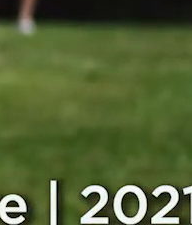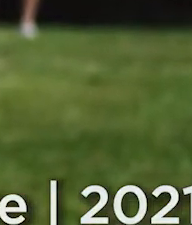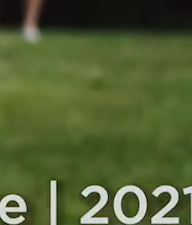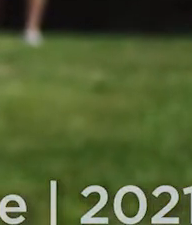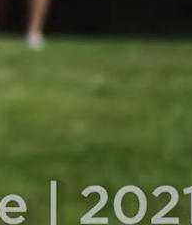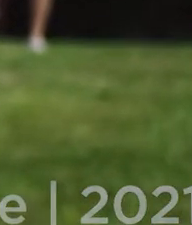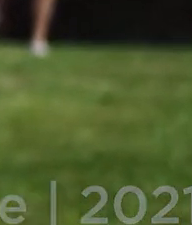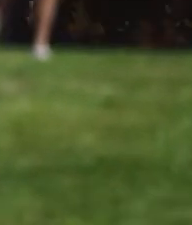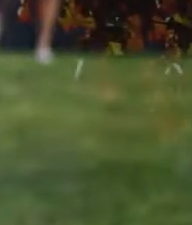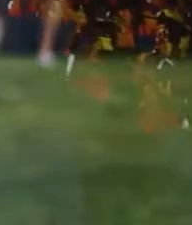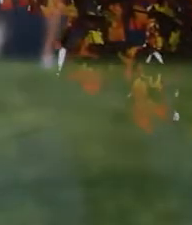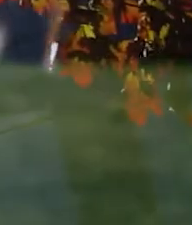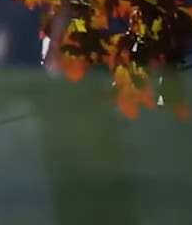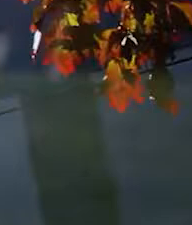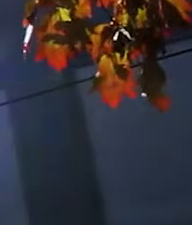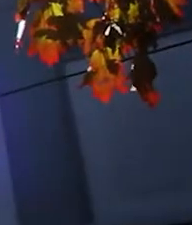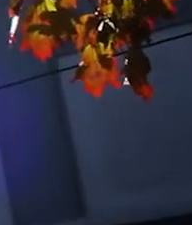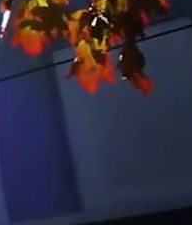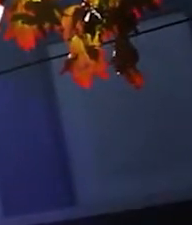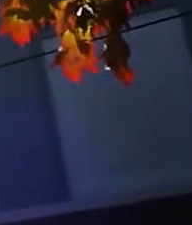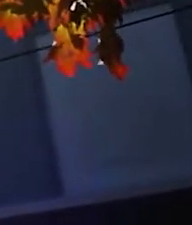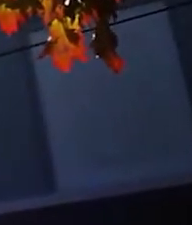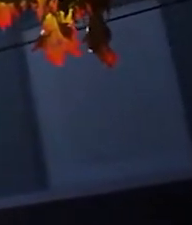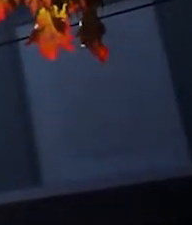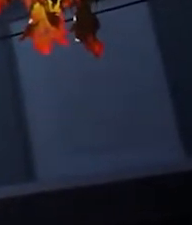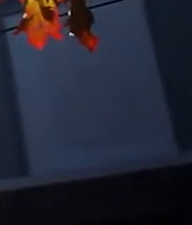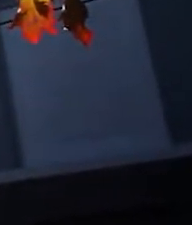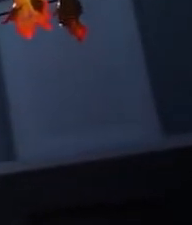way has been amazing to see.